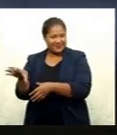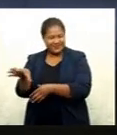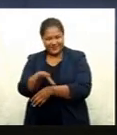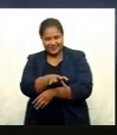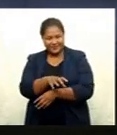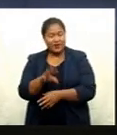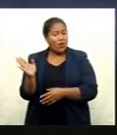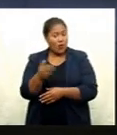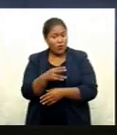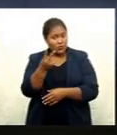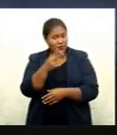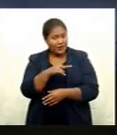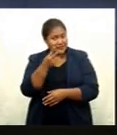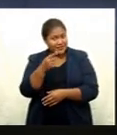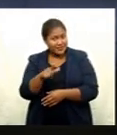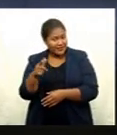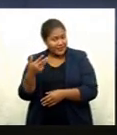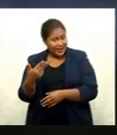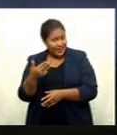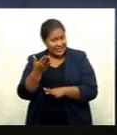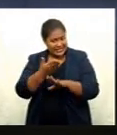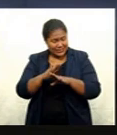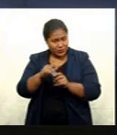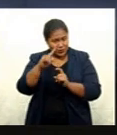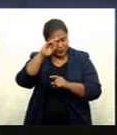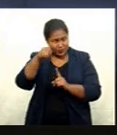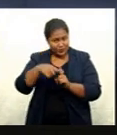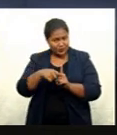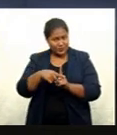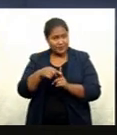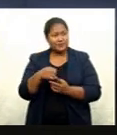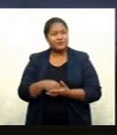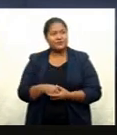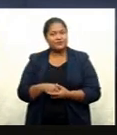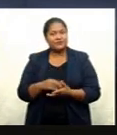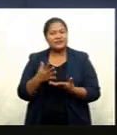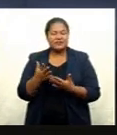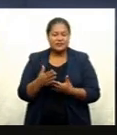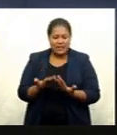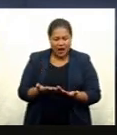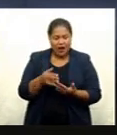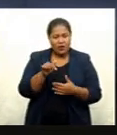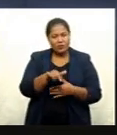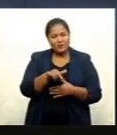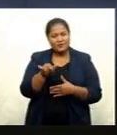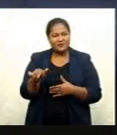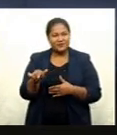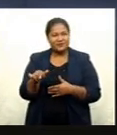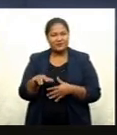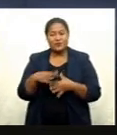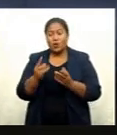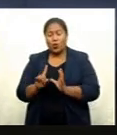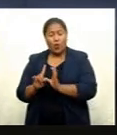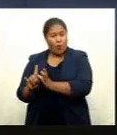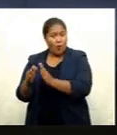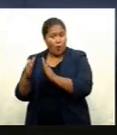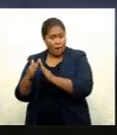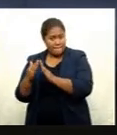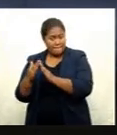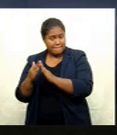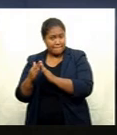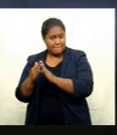All 279 new patients of COVID-19 are now either in under home isolation or